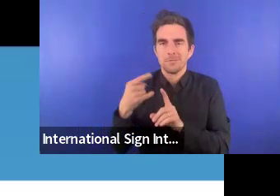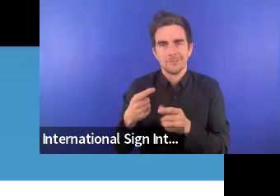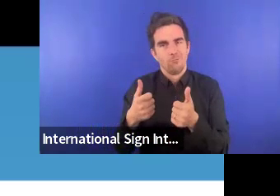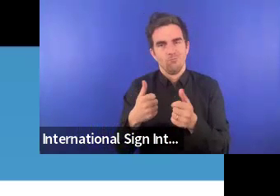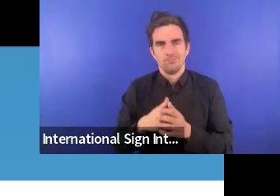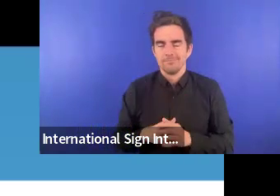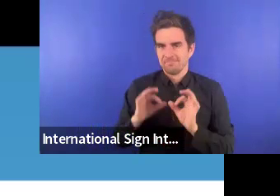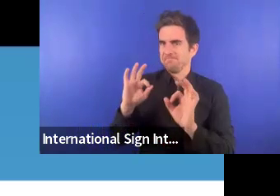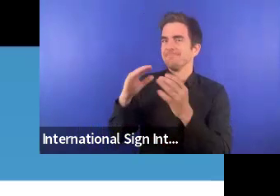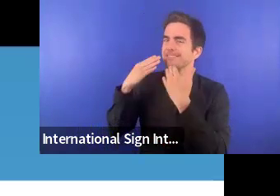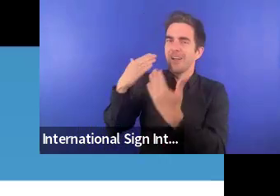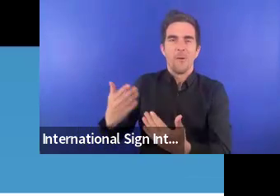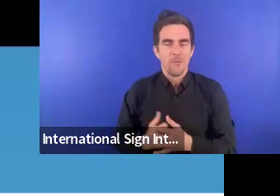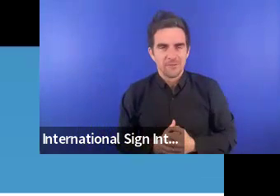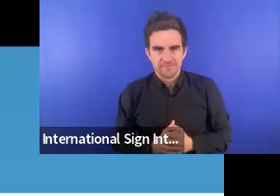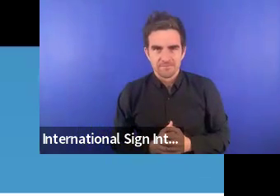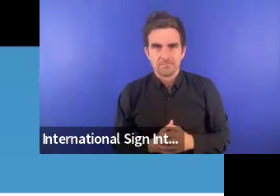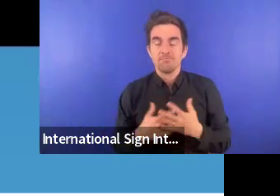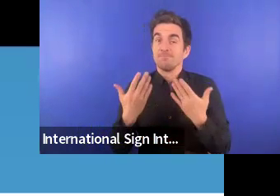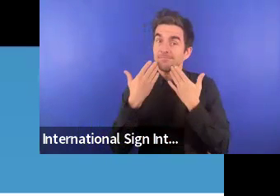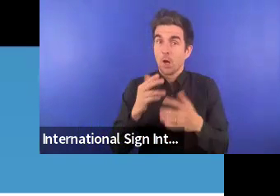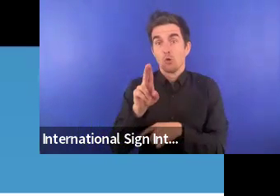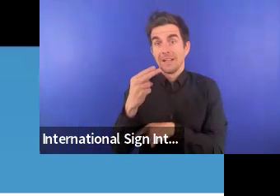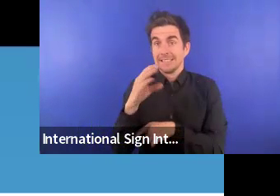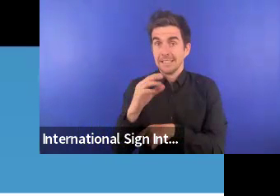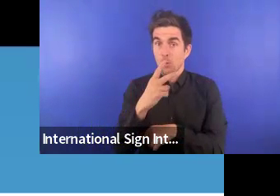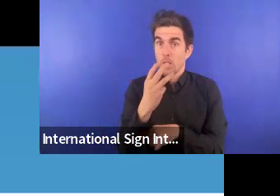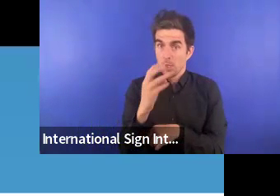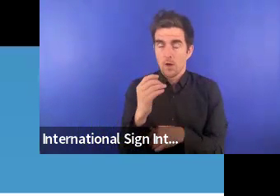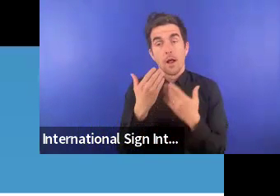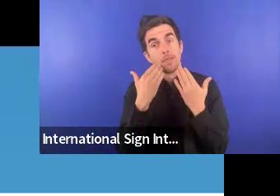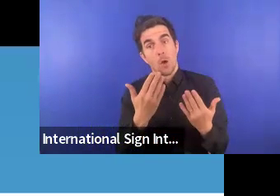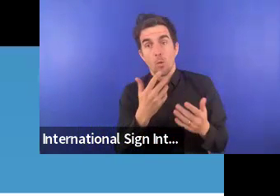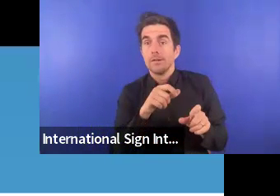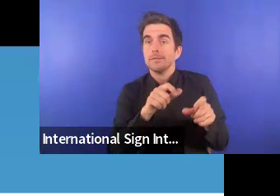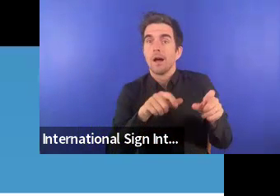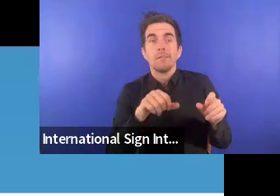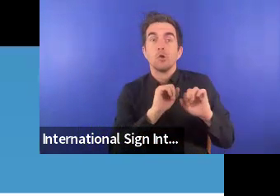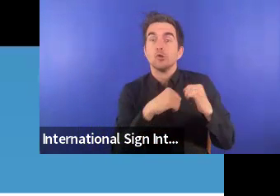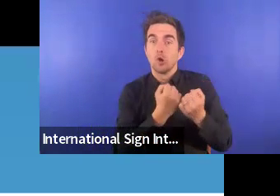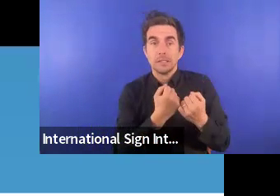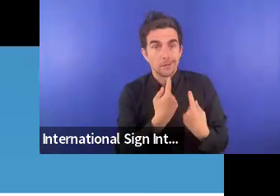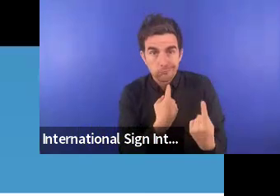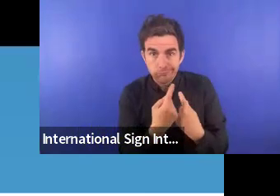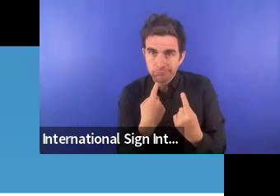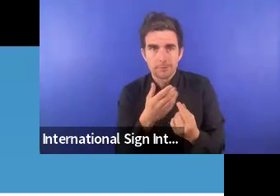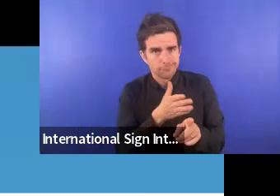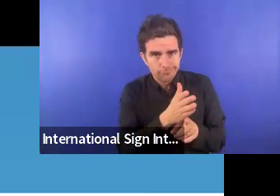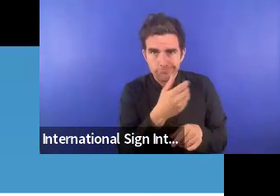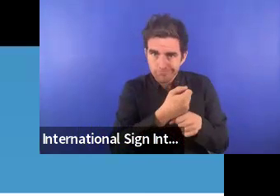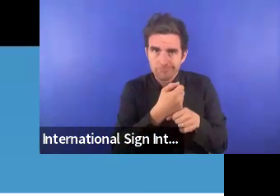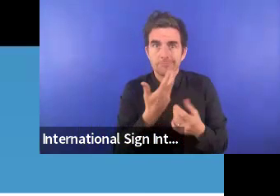UHC 2030 and to the Civil Society Engagement Mechanism for organizing this very